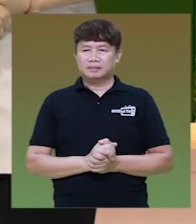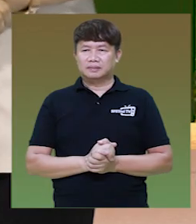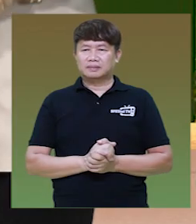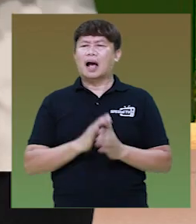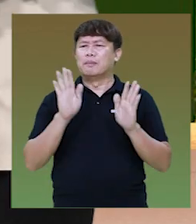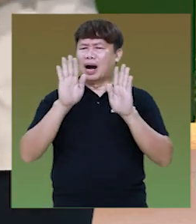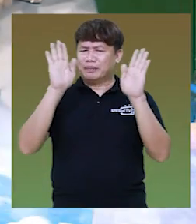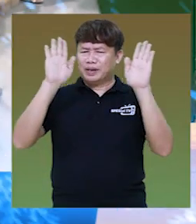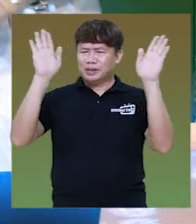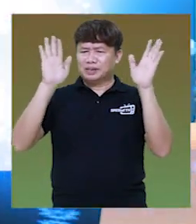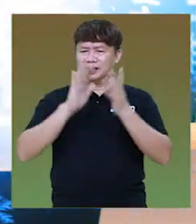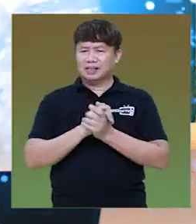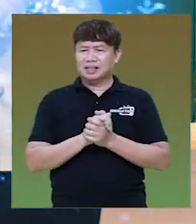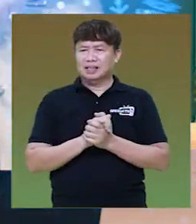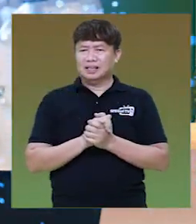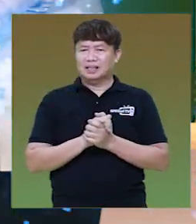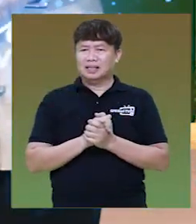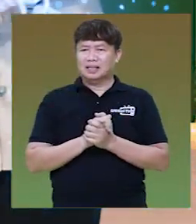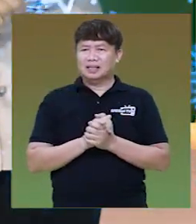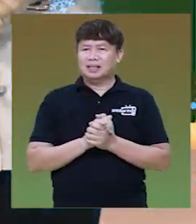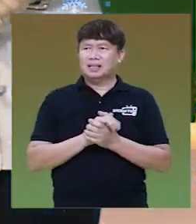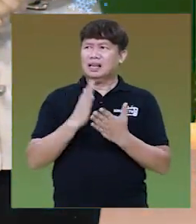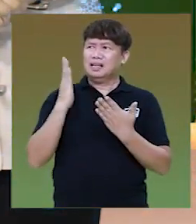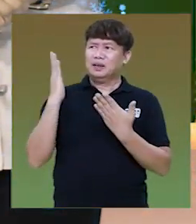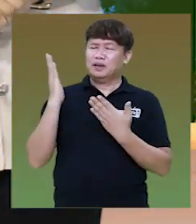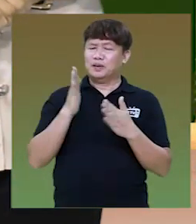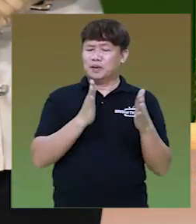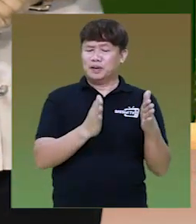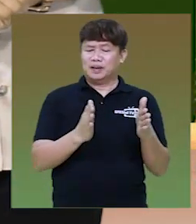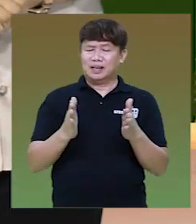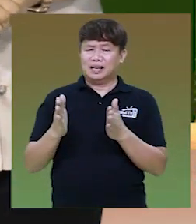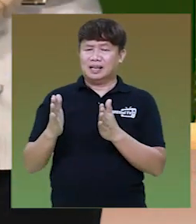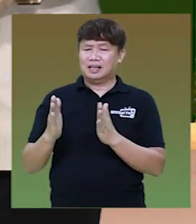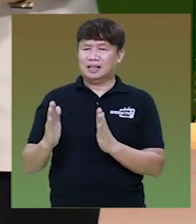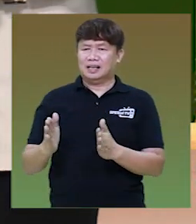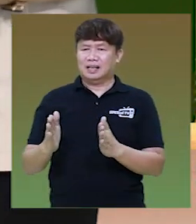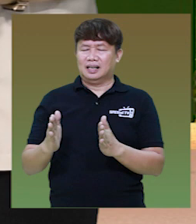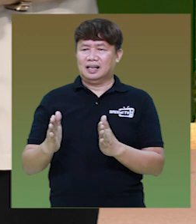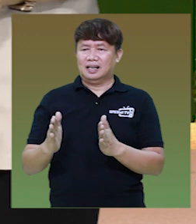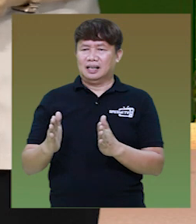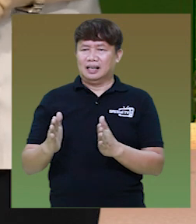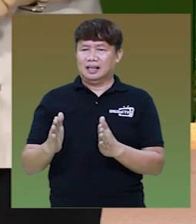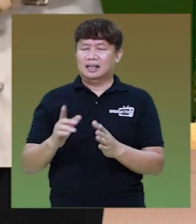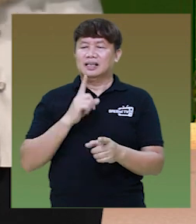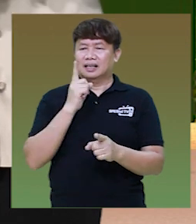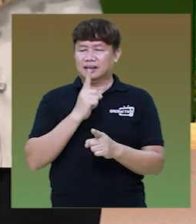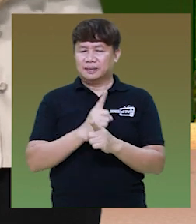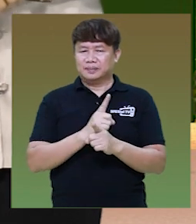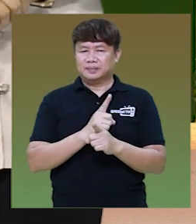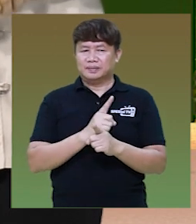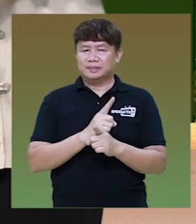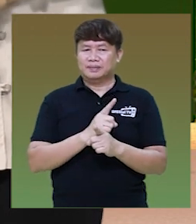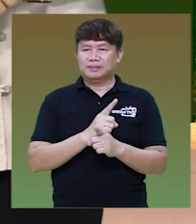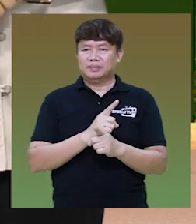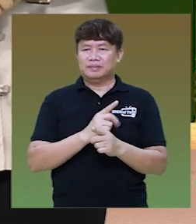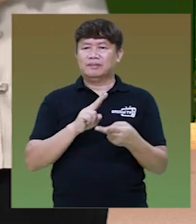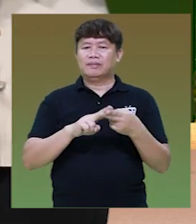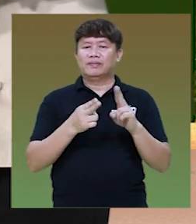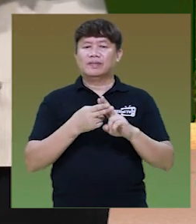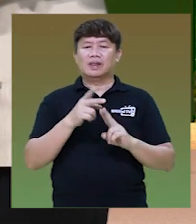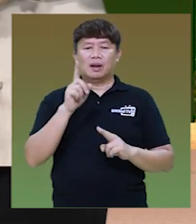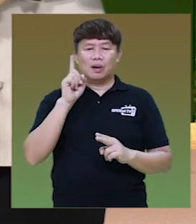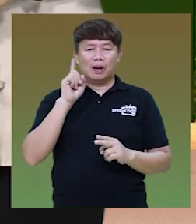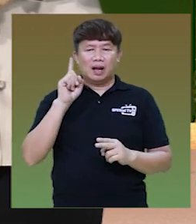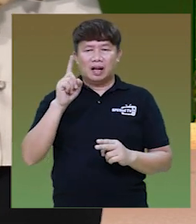Incredible! Here is the correct sequence. Number 1, the boy is going